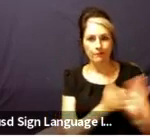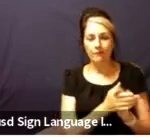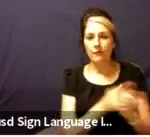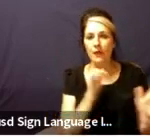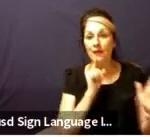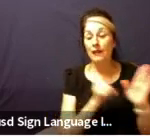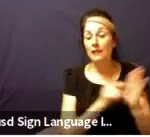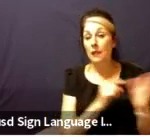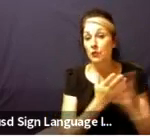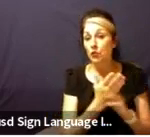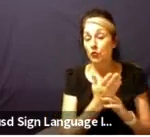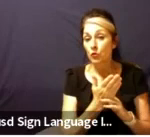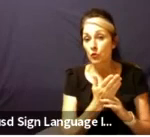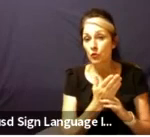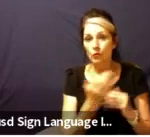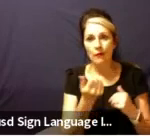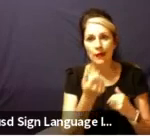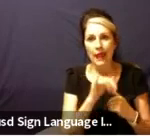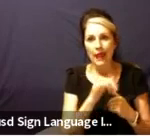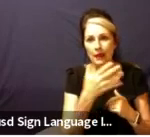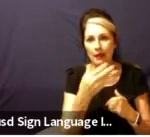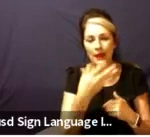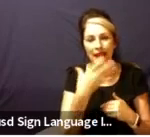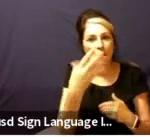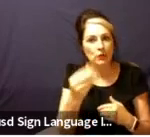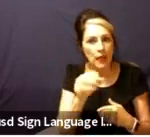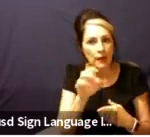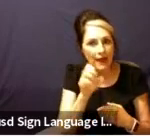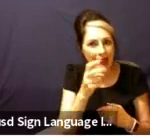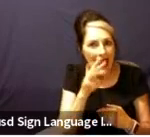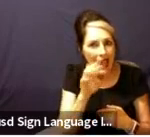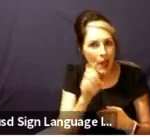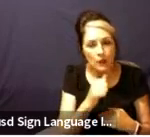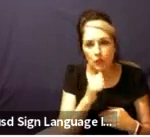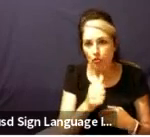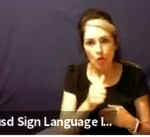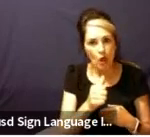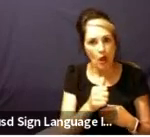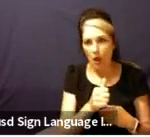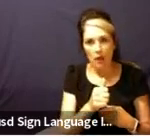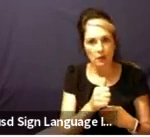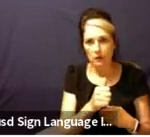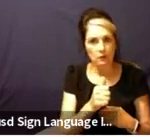assignments through anything outside of Aries will not be